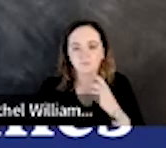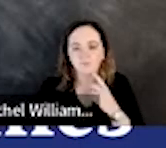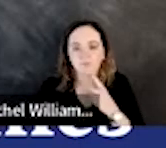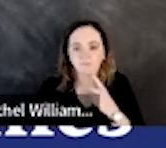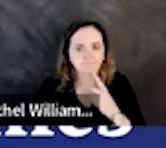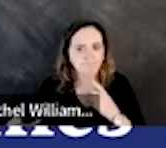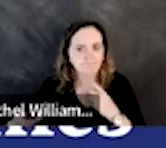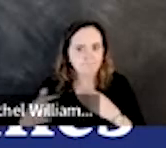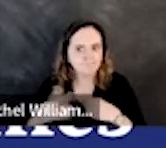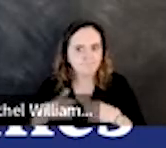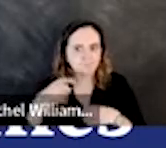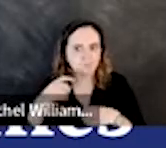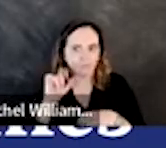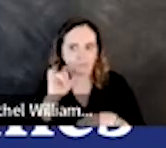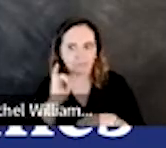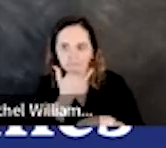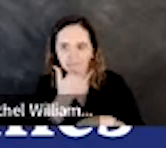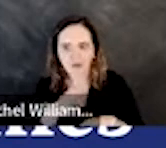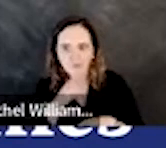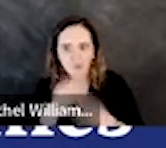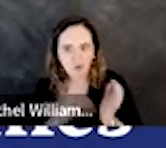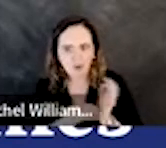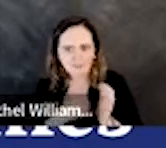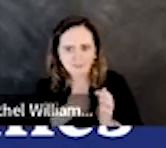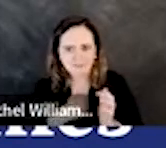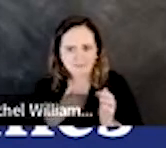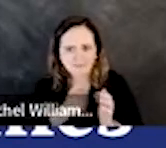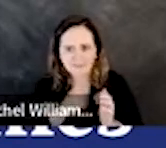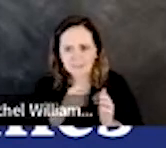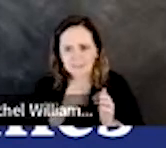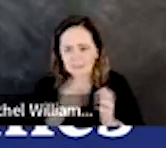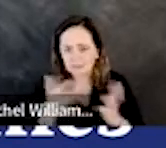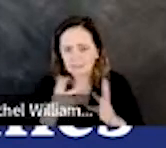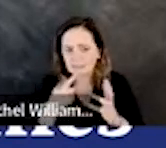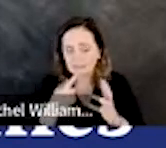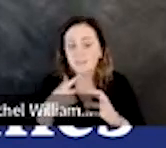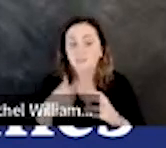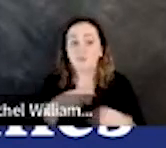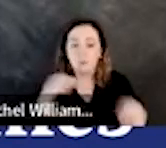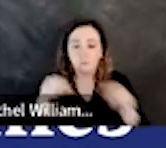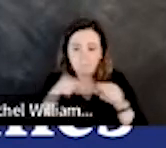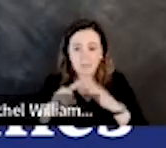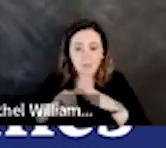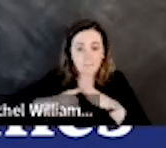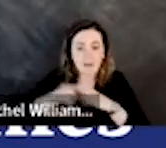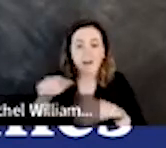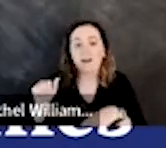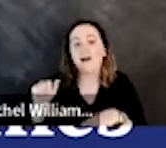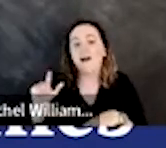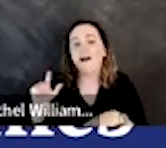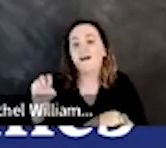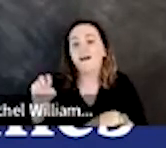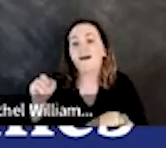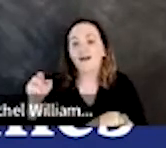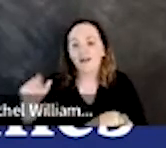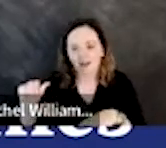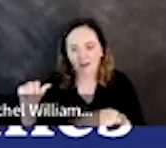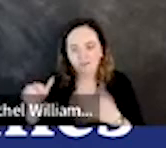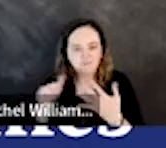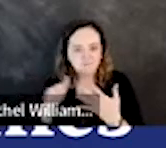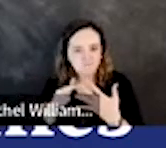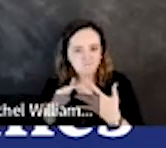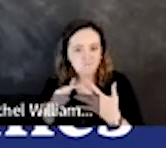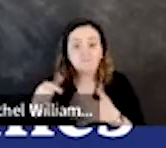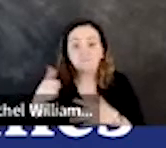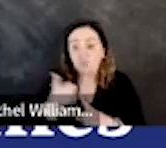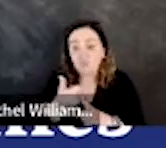Apparently I've been muted again. So I'm not sure what the last thing I was said. So I'm gonna go back to the beginning of Elena Gomez. So